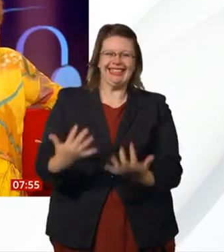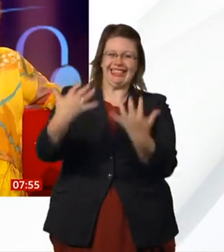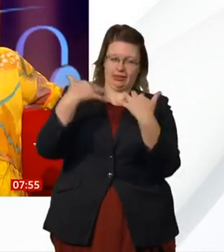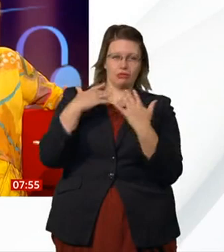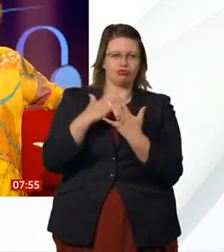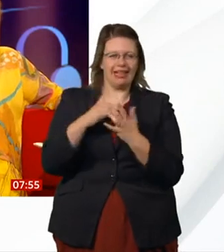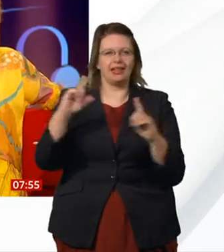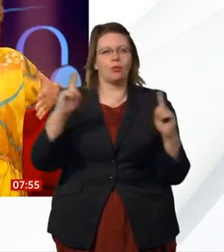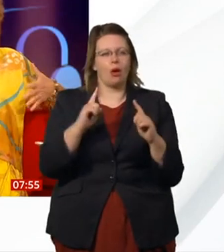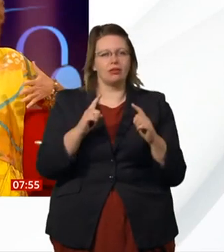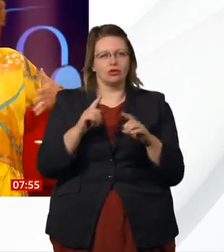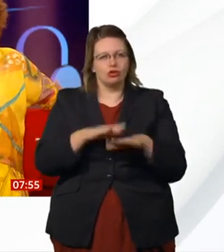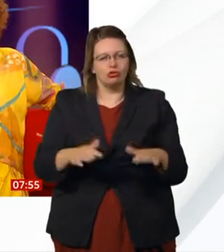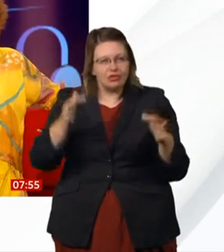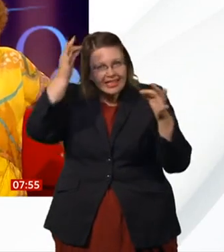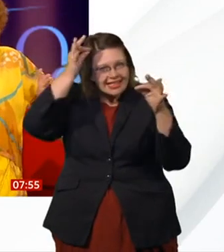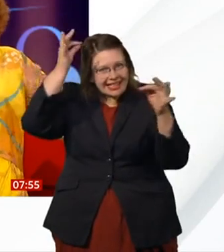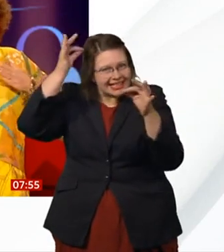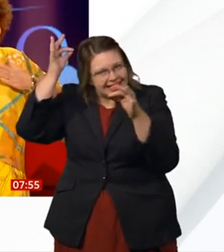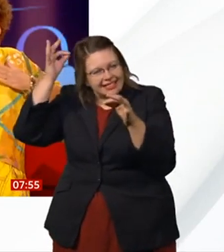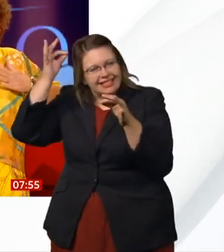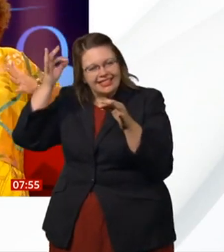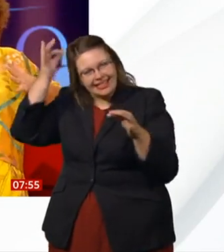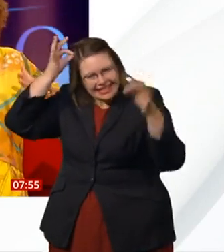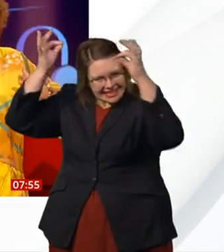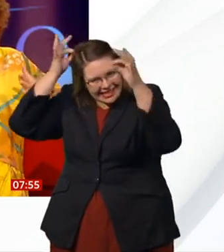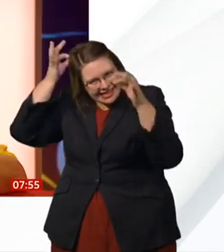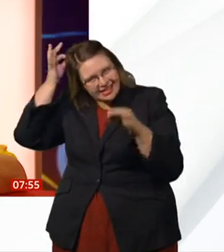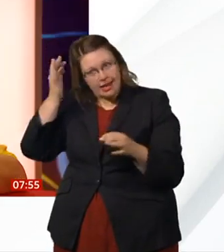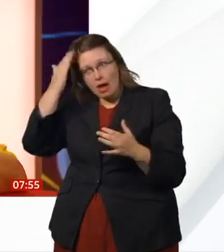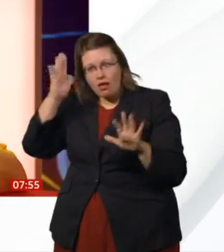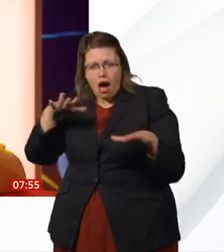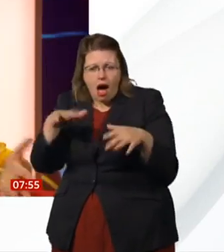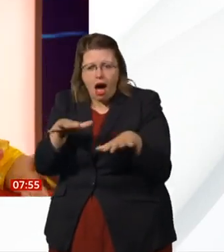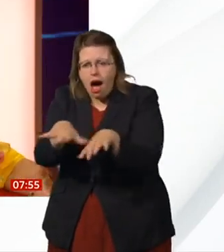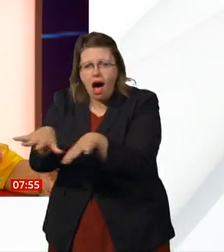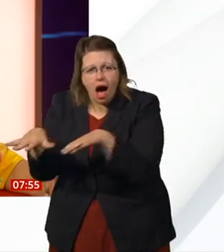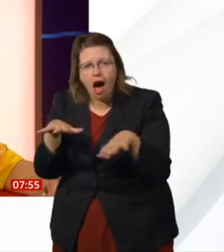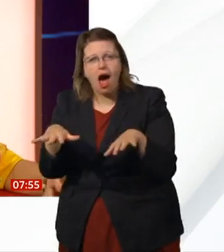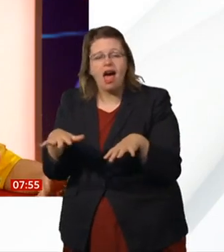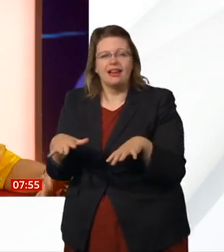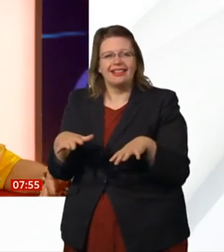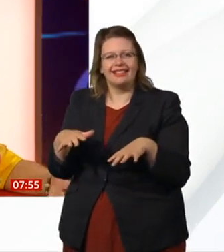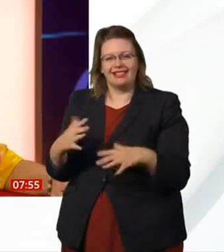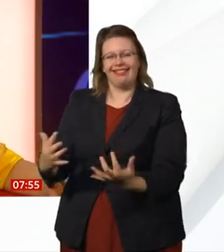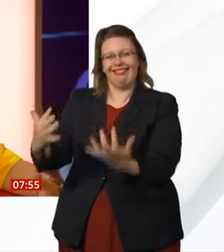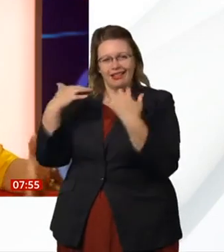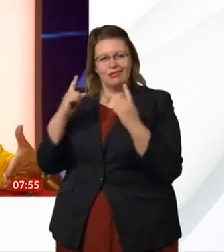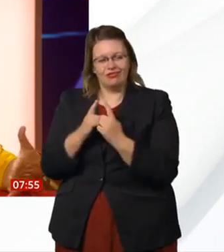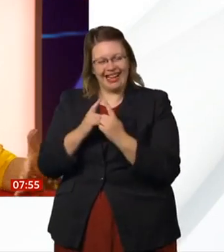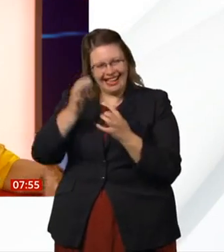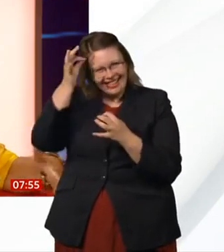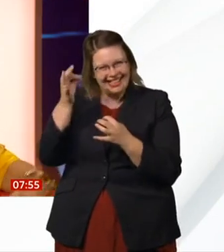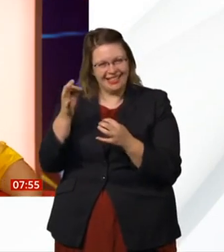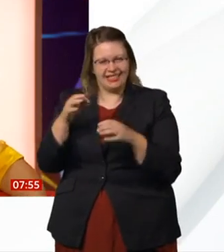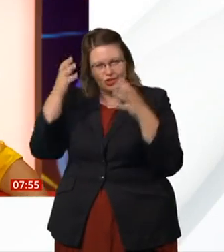that's what I mean. Genius. It's a great idea, because we're thinking, oh, my God, this is such a shocking story, and then we were all laughing. I love stories like that,